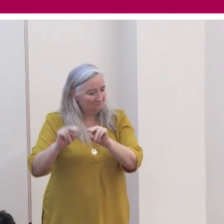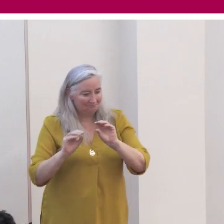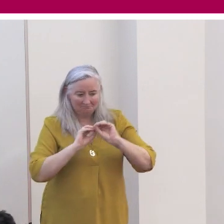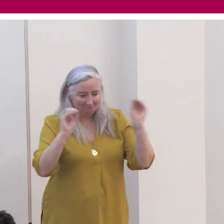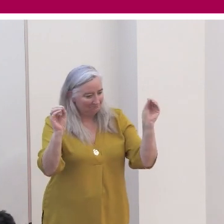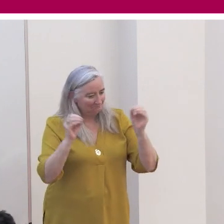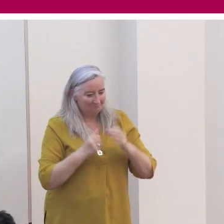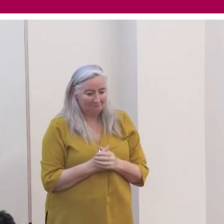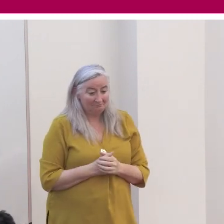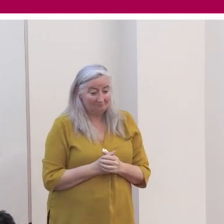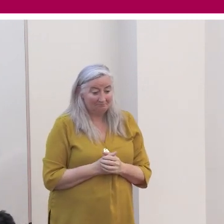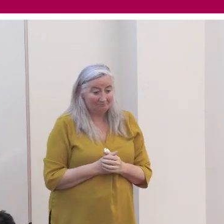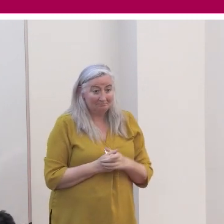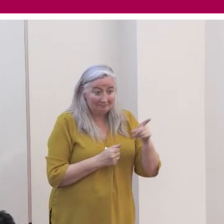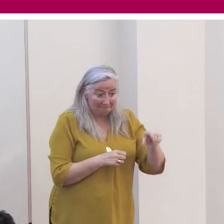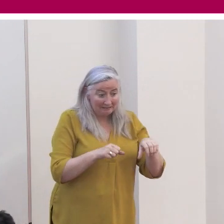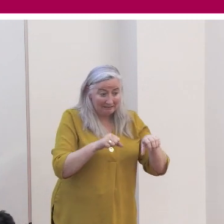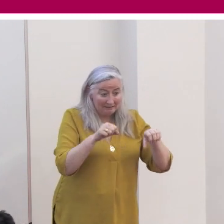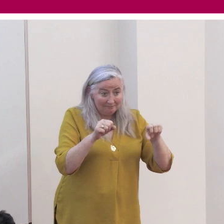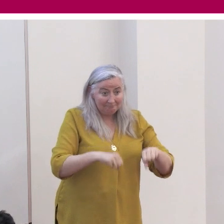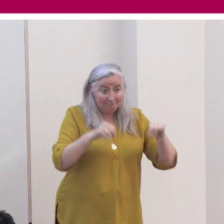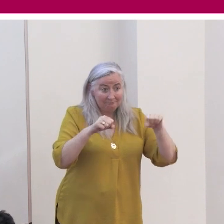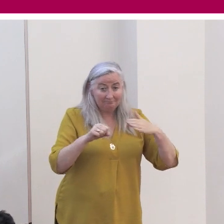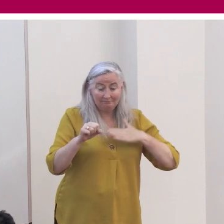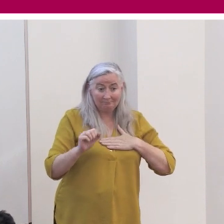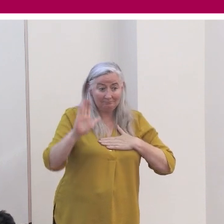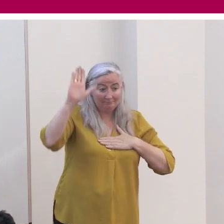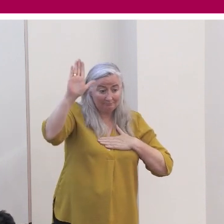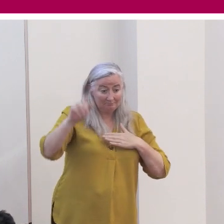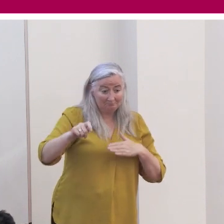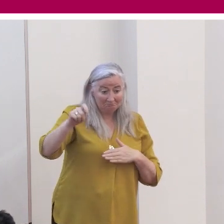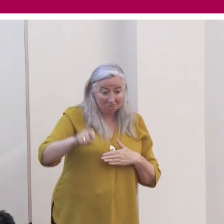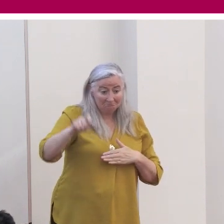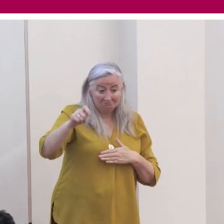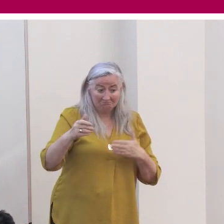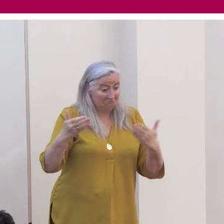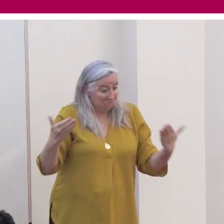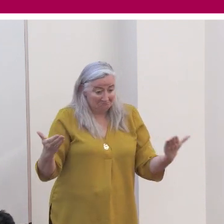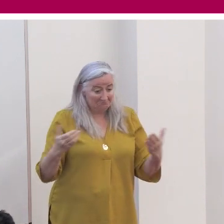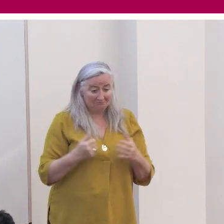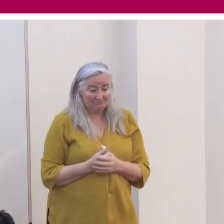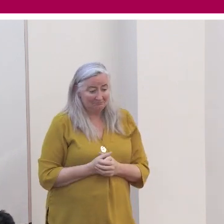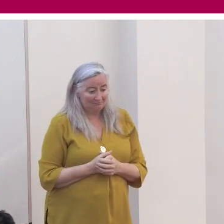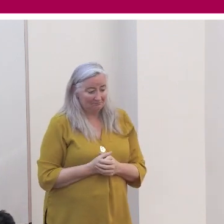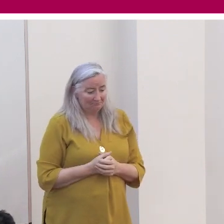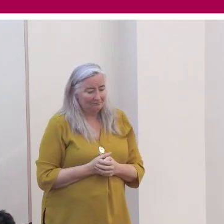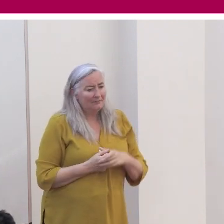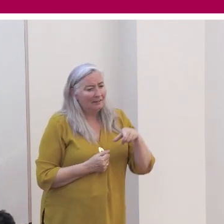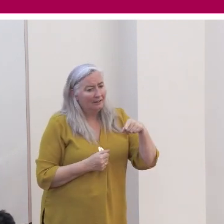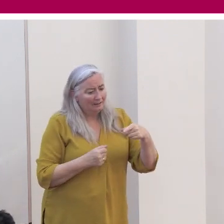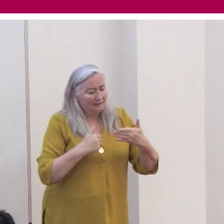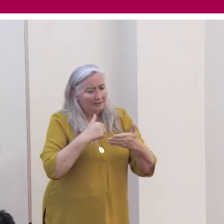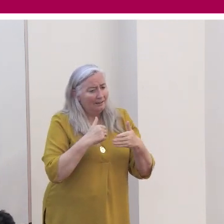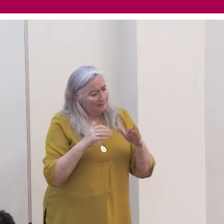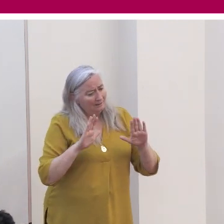When it comes to, and this is an important aspect, is women with disabilities are generally not informed of a right